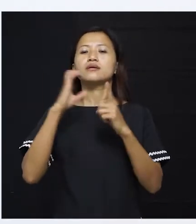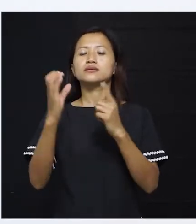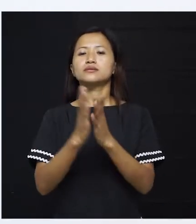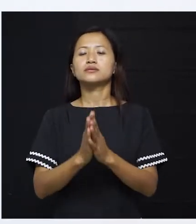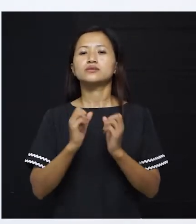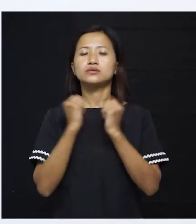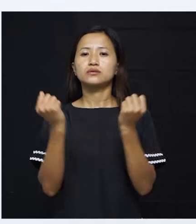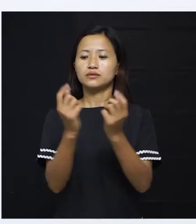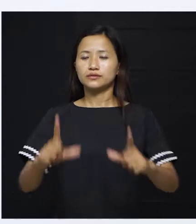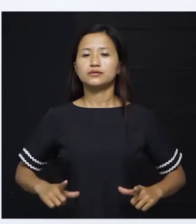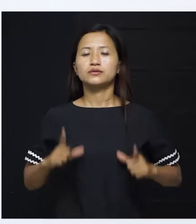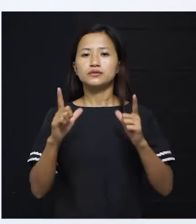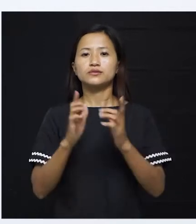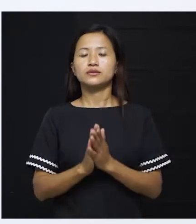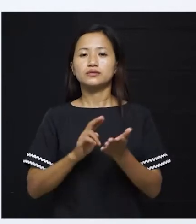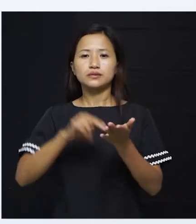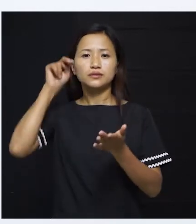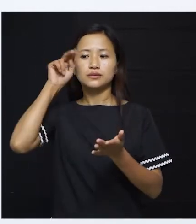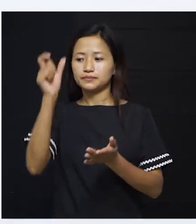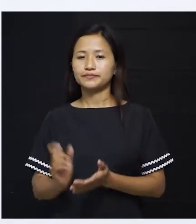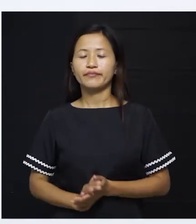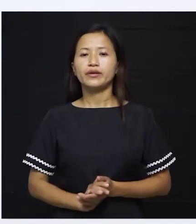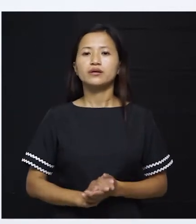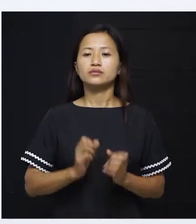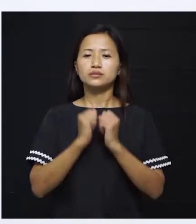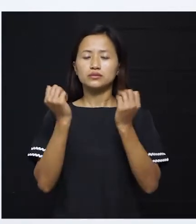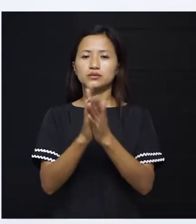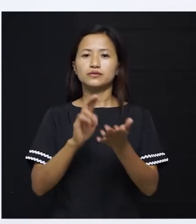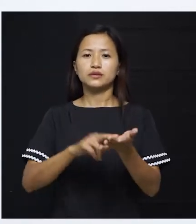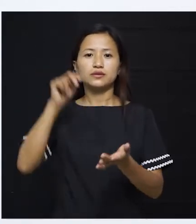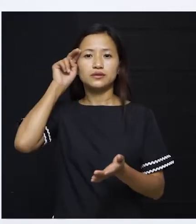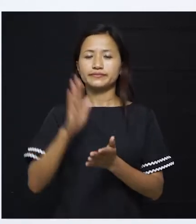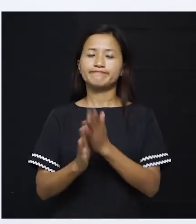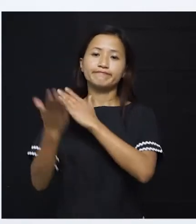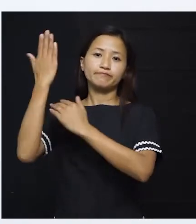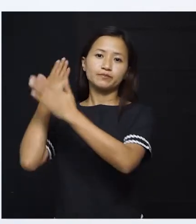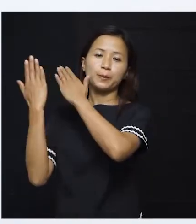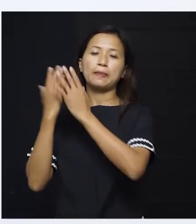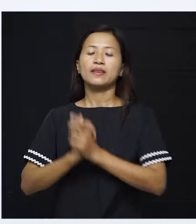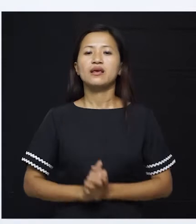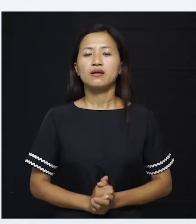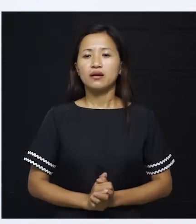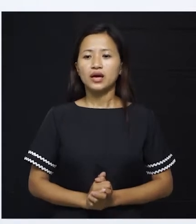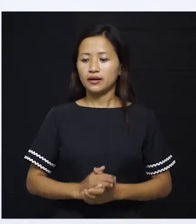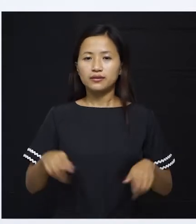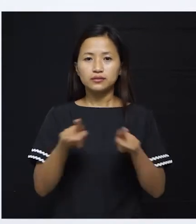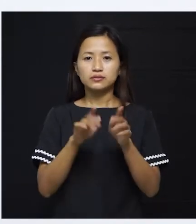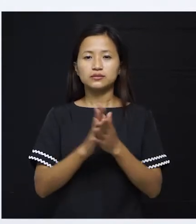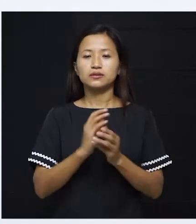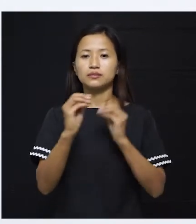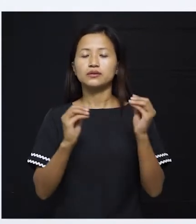of the Nagas, the sources of the Naga history, how we came to know about the Naga history, and also about